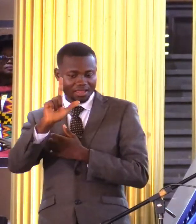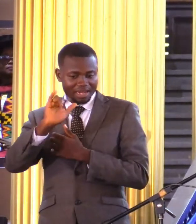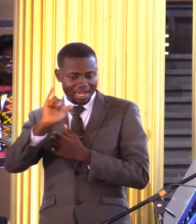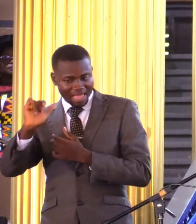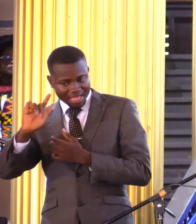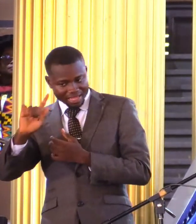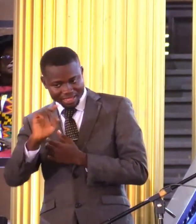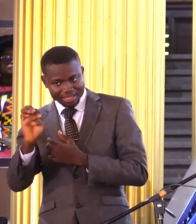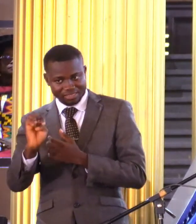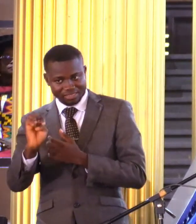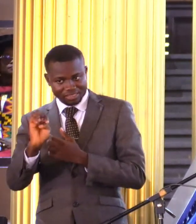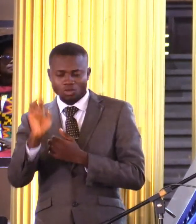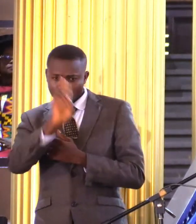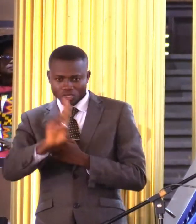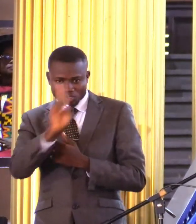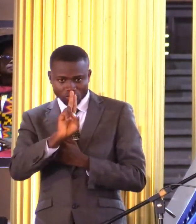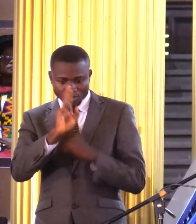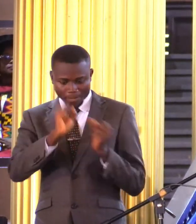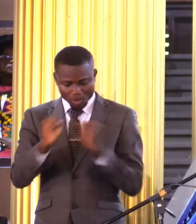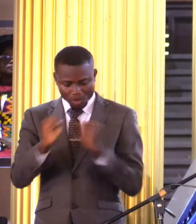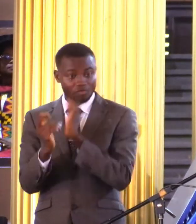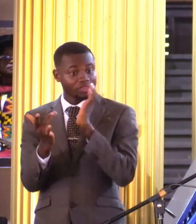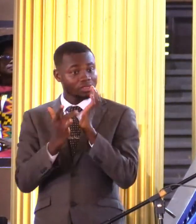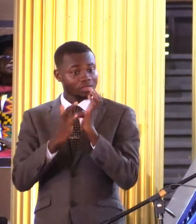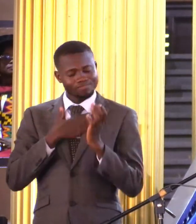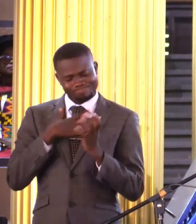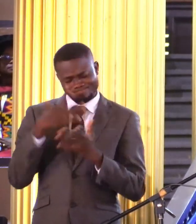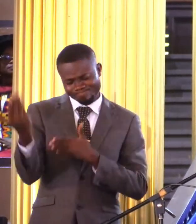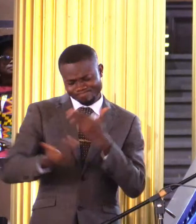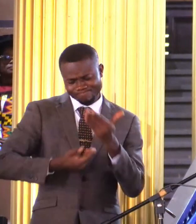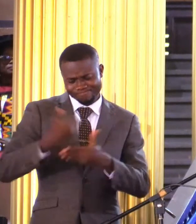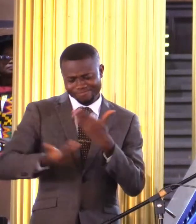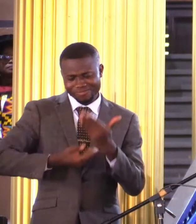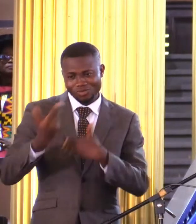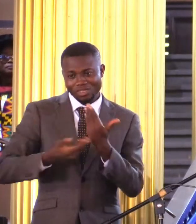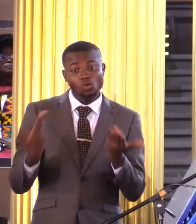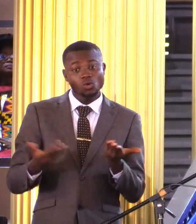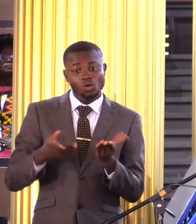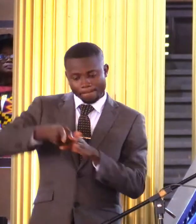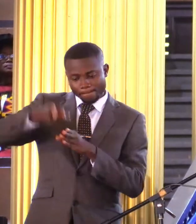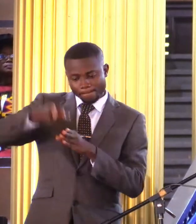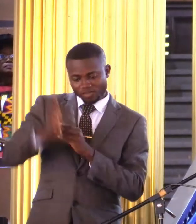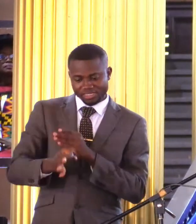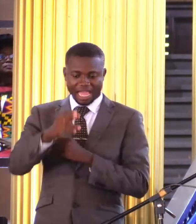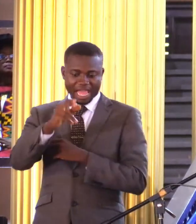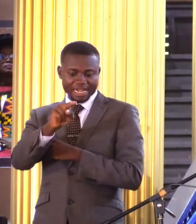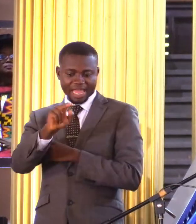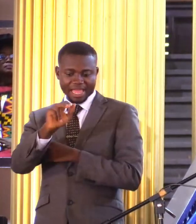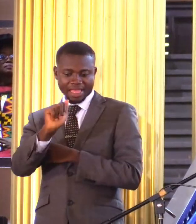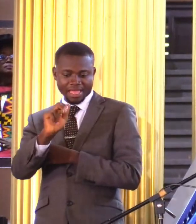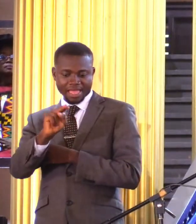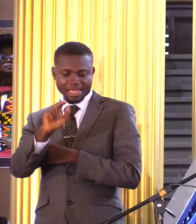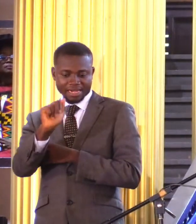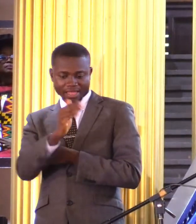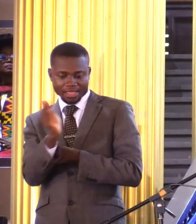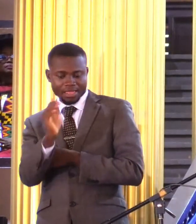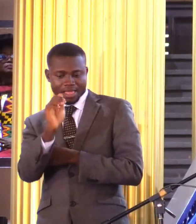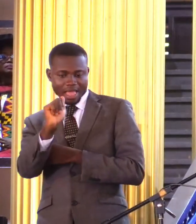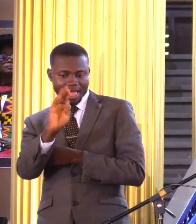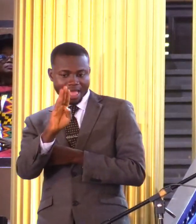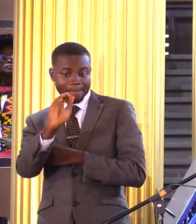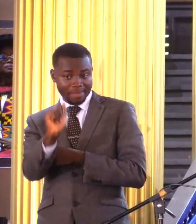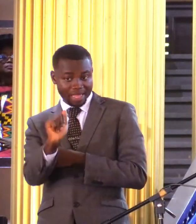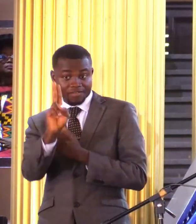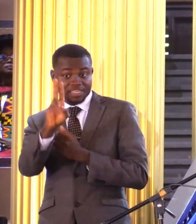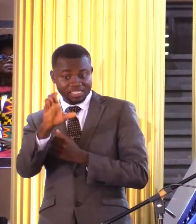the power of technology, please join me to welcome Professor Nanaba Appiah Amfo, Vice-Chancellor of the University of